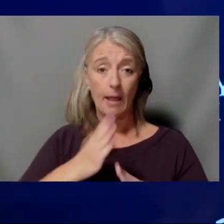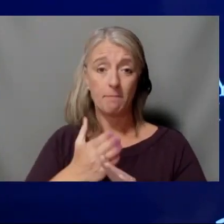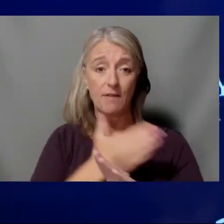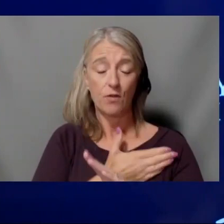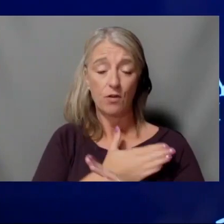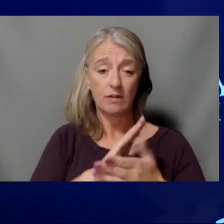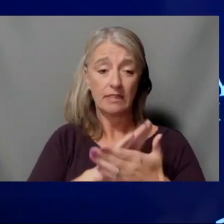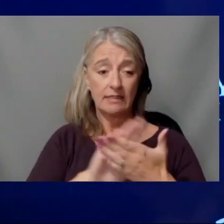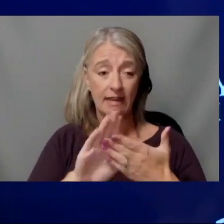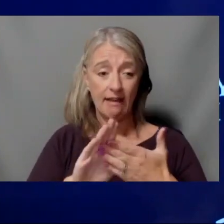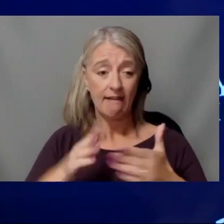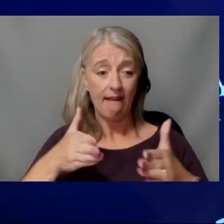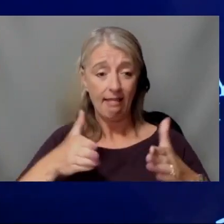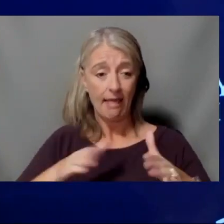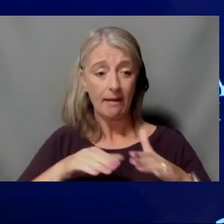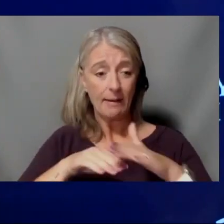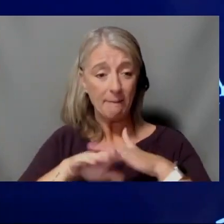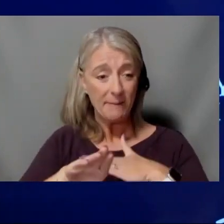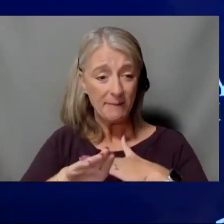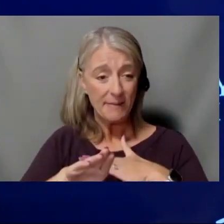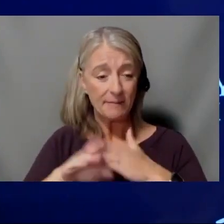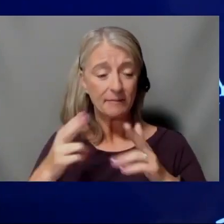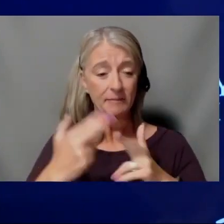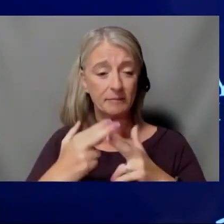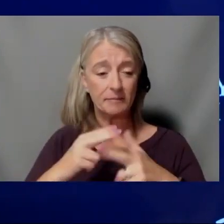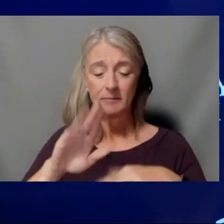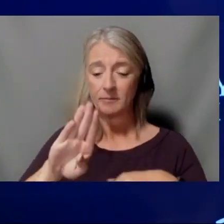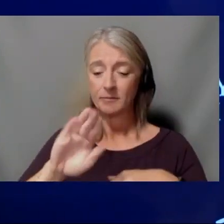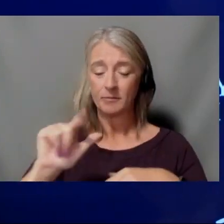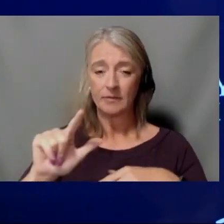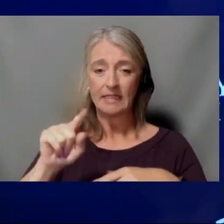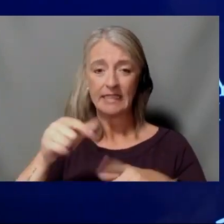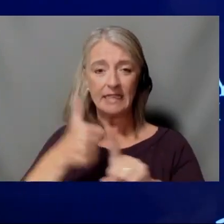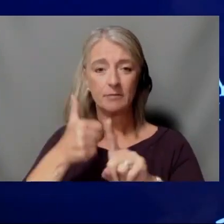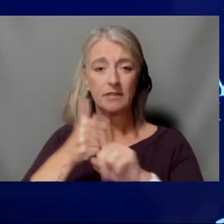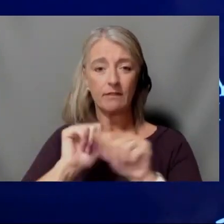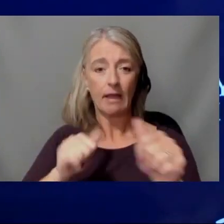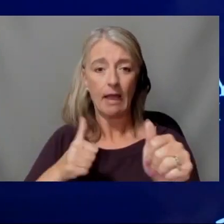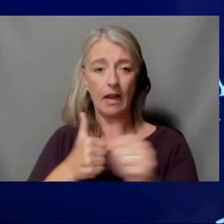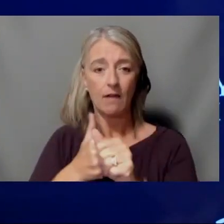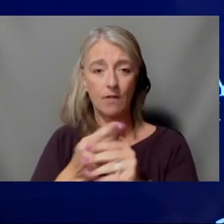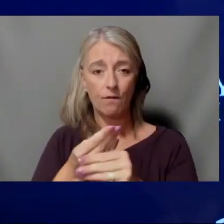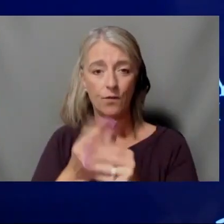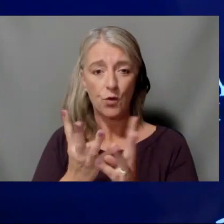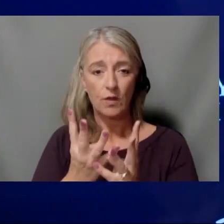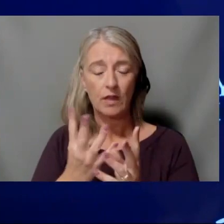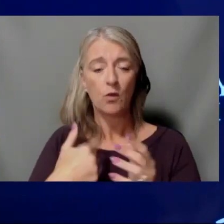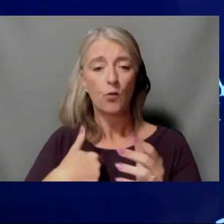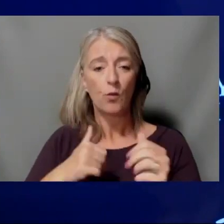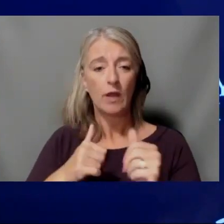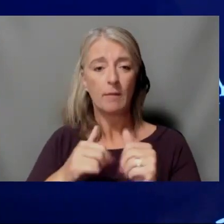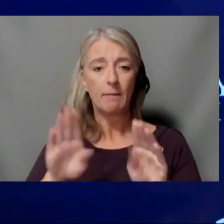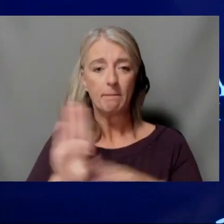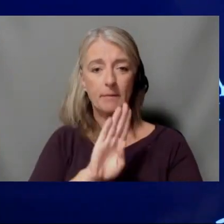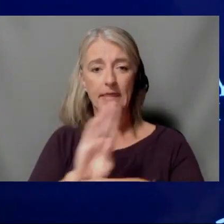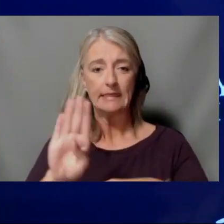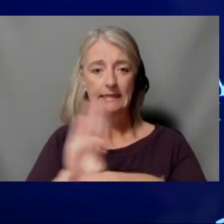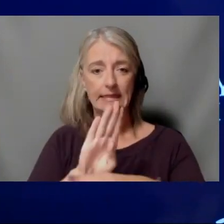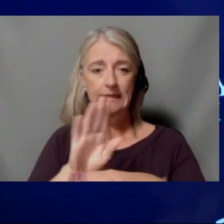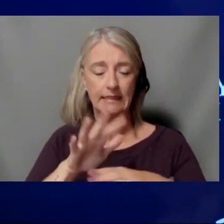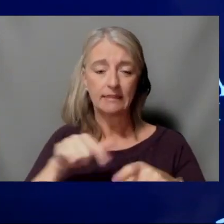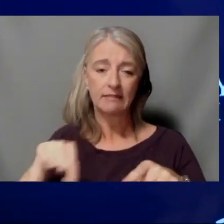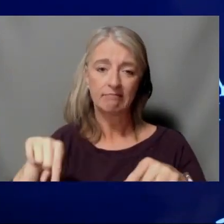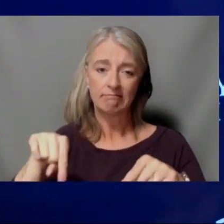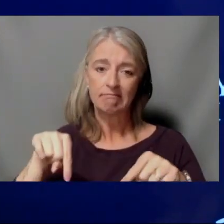in. He got us caught up on a few things. Okay. You know, we've been a little busy around here, and he was just